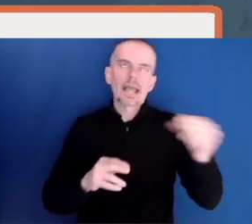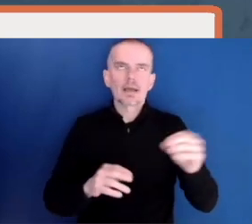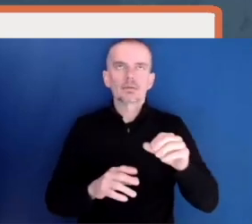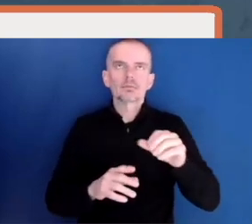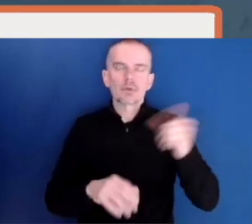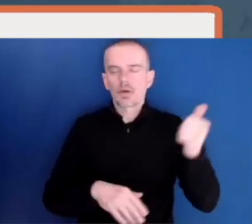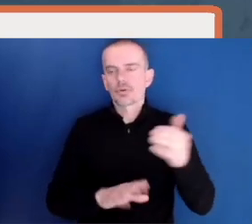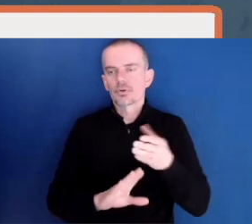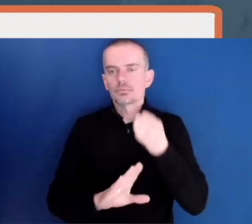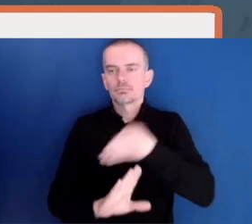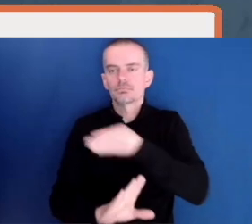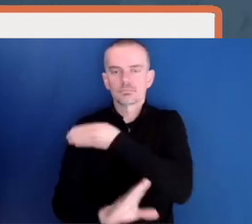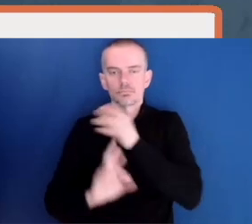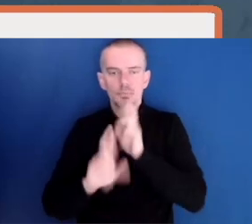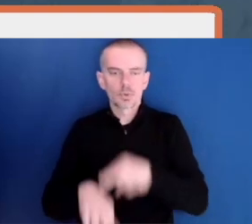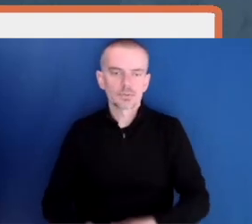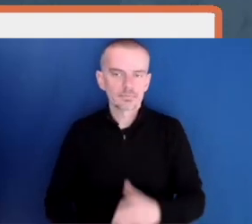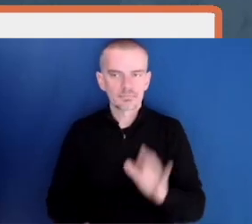are my tips for this.